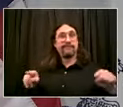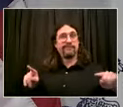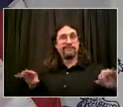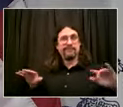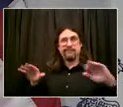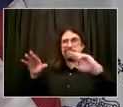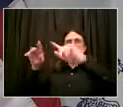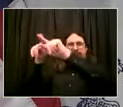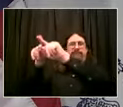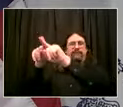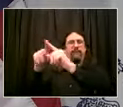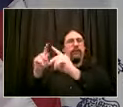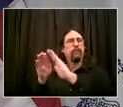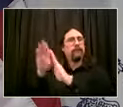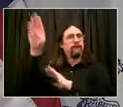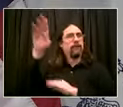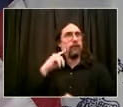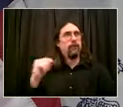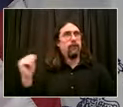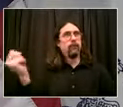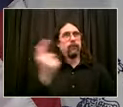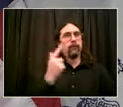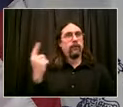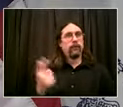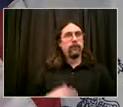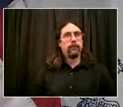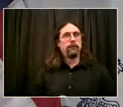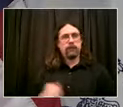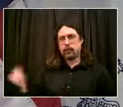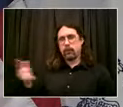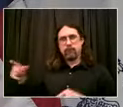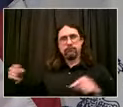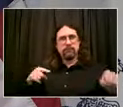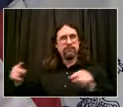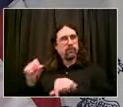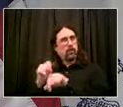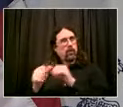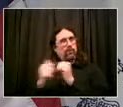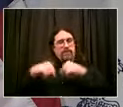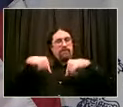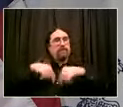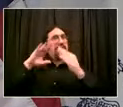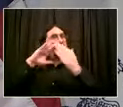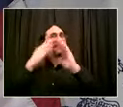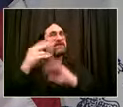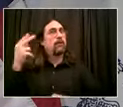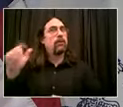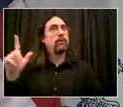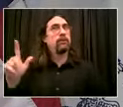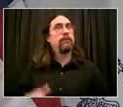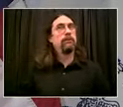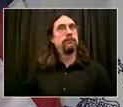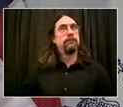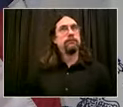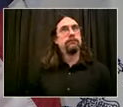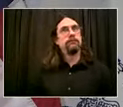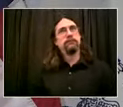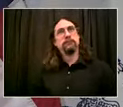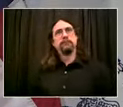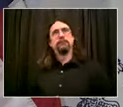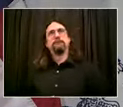do now, and we wanted to really magnify those efforts and coordinate them through a single recovery czar. And so that's why we built this new